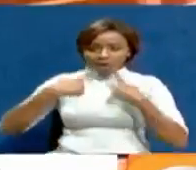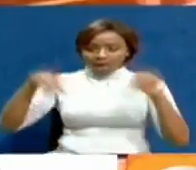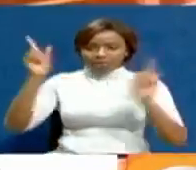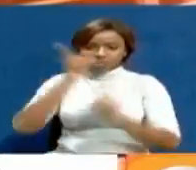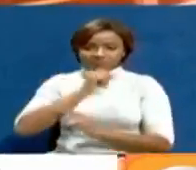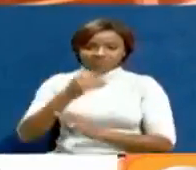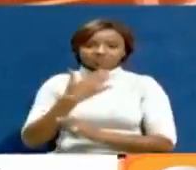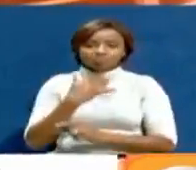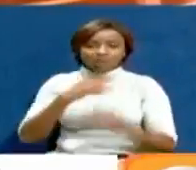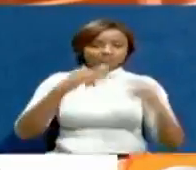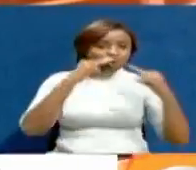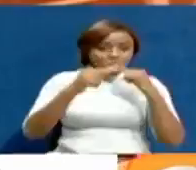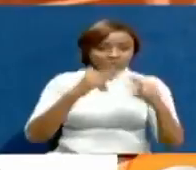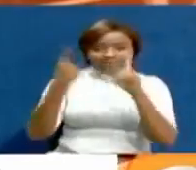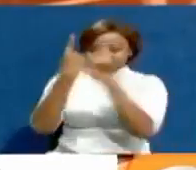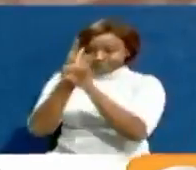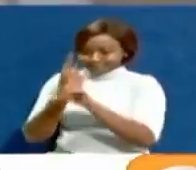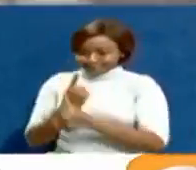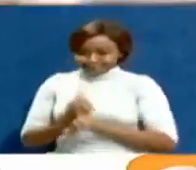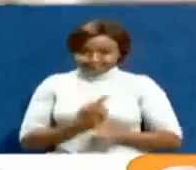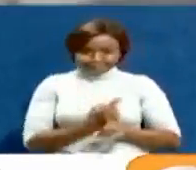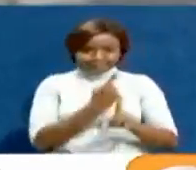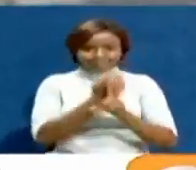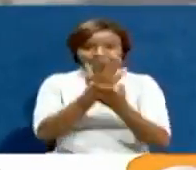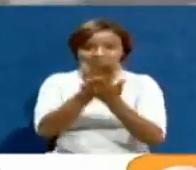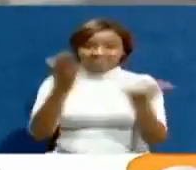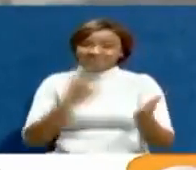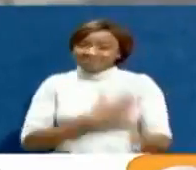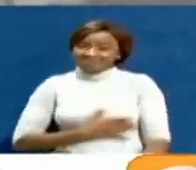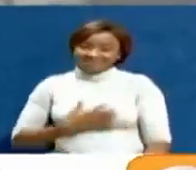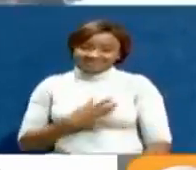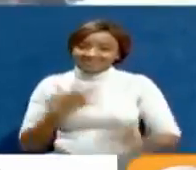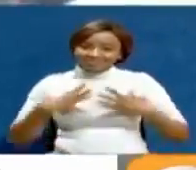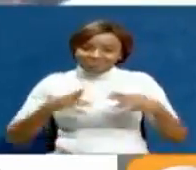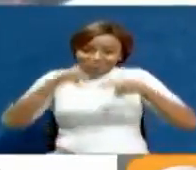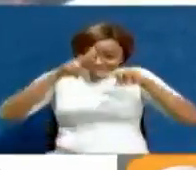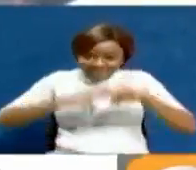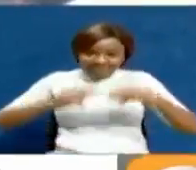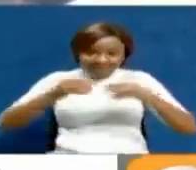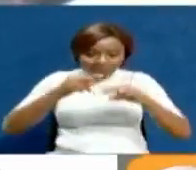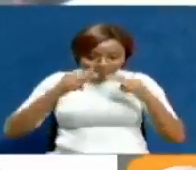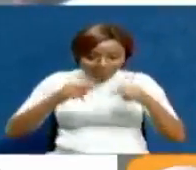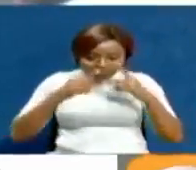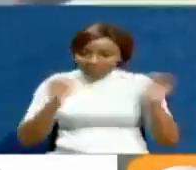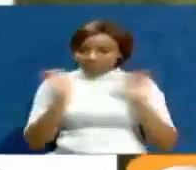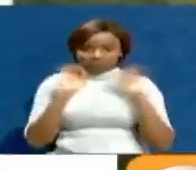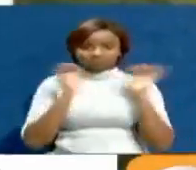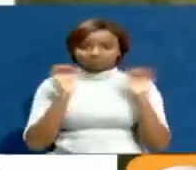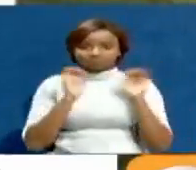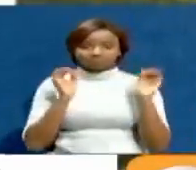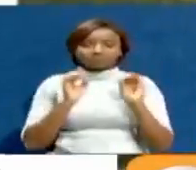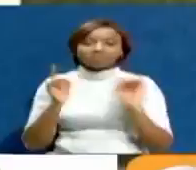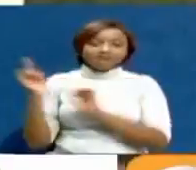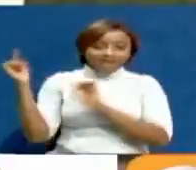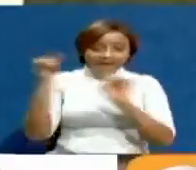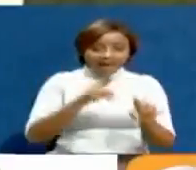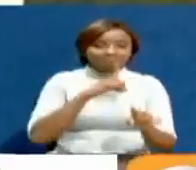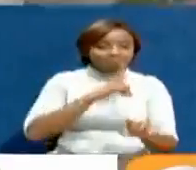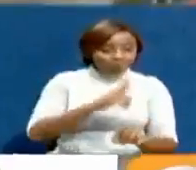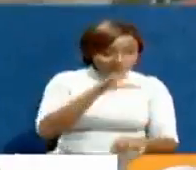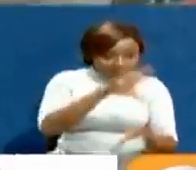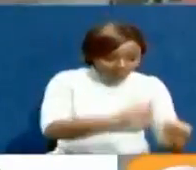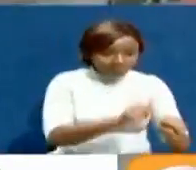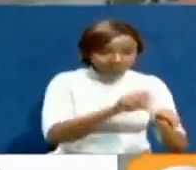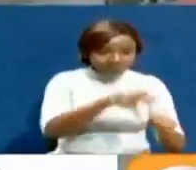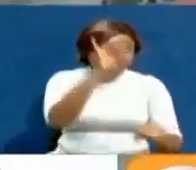have eateries and restaurants offer only takeaway services and place travel restrictions on 5 counties declared